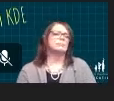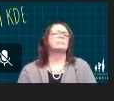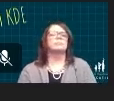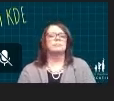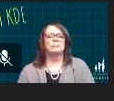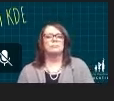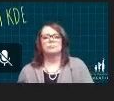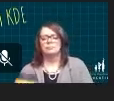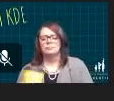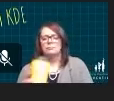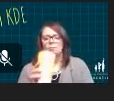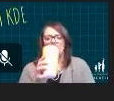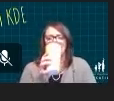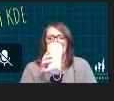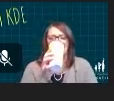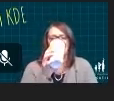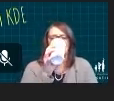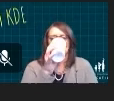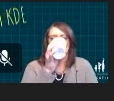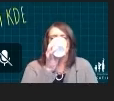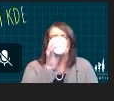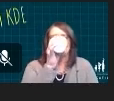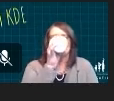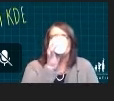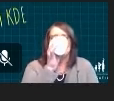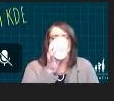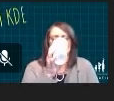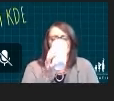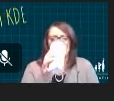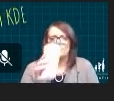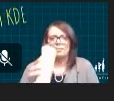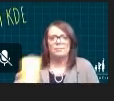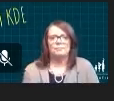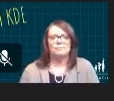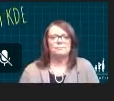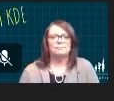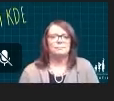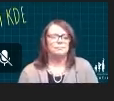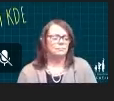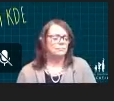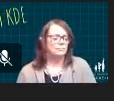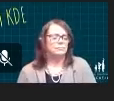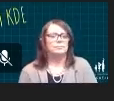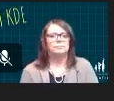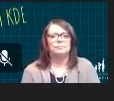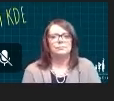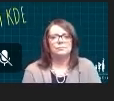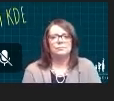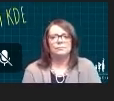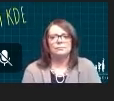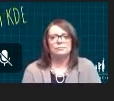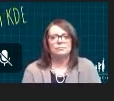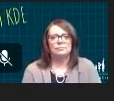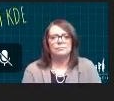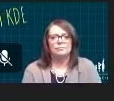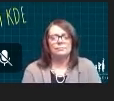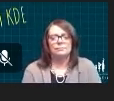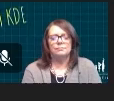it starts out with just kind of a general protocol, like I said, of what